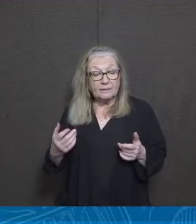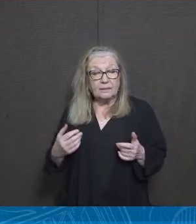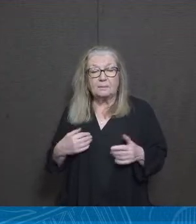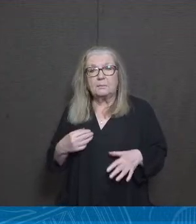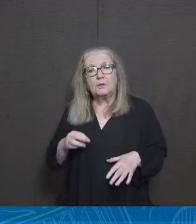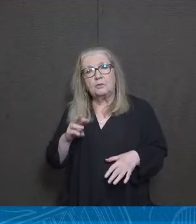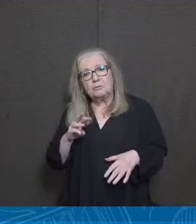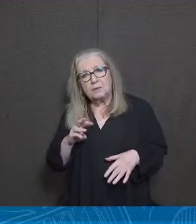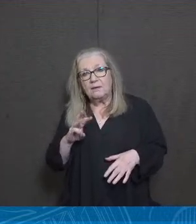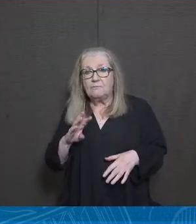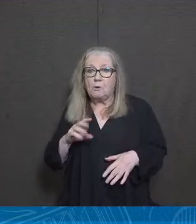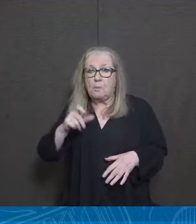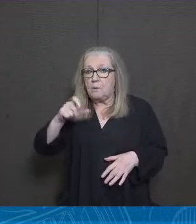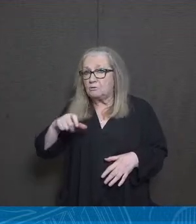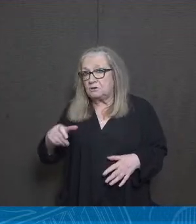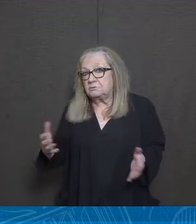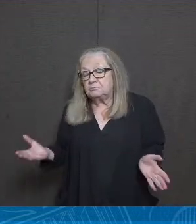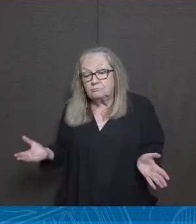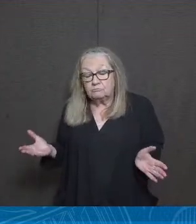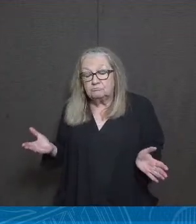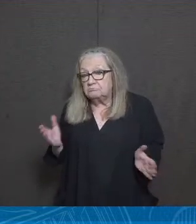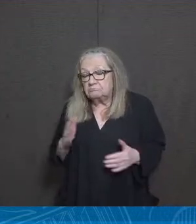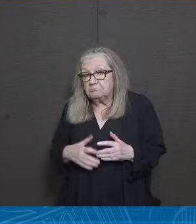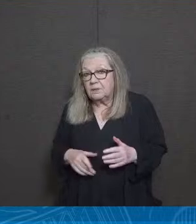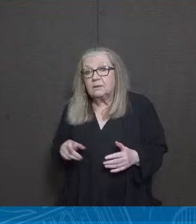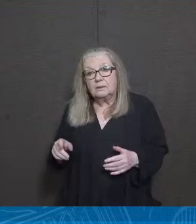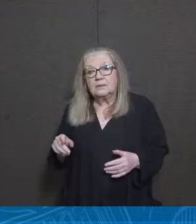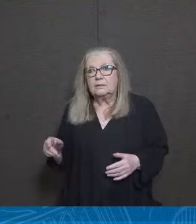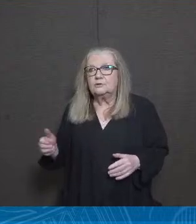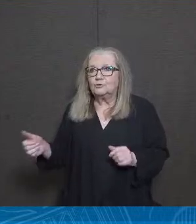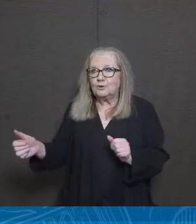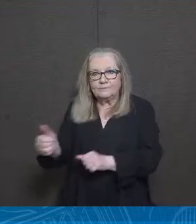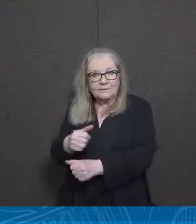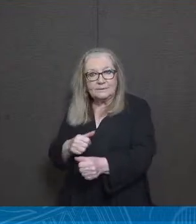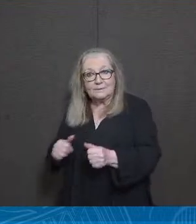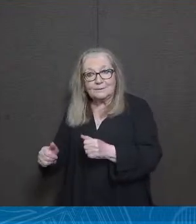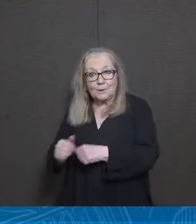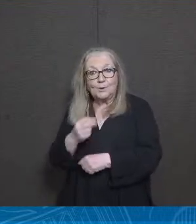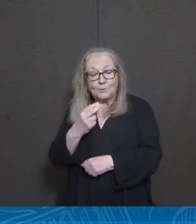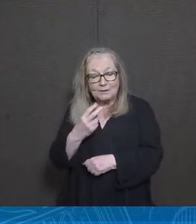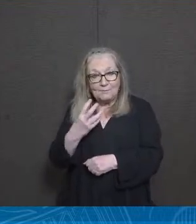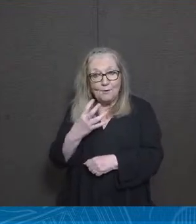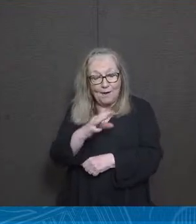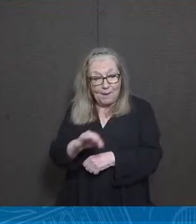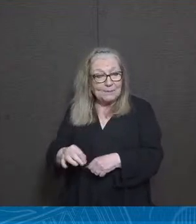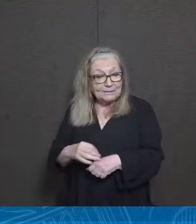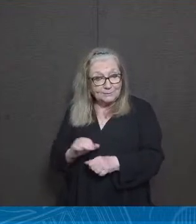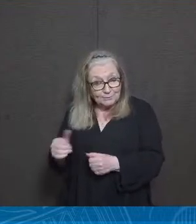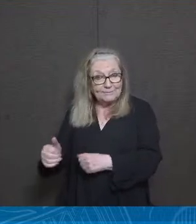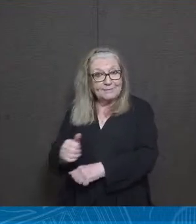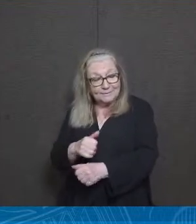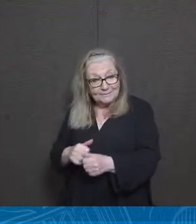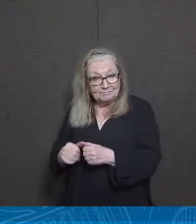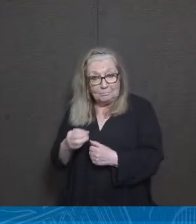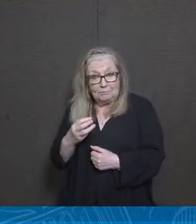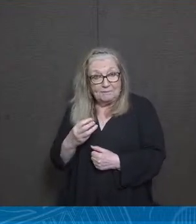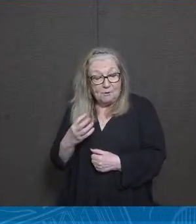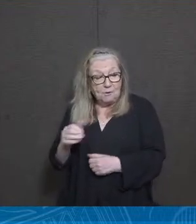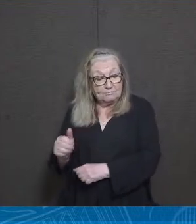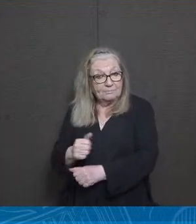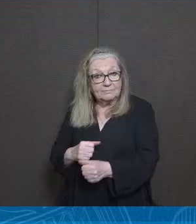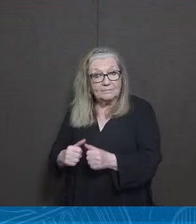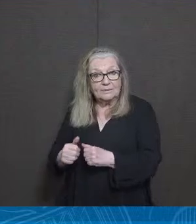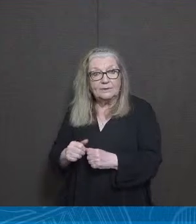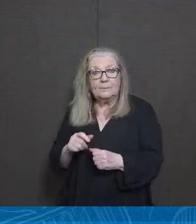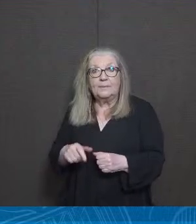or 4 persons in one time. And they are working in shift for 24 hours. So big part of the